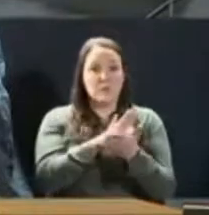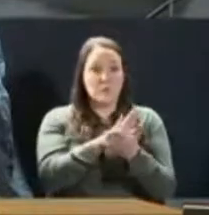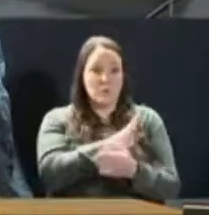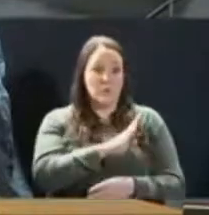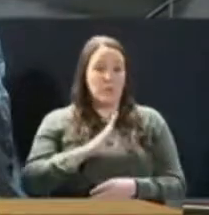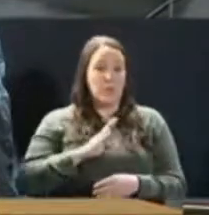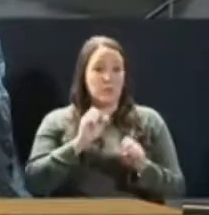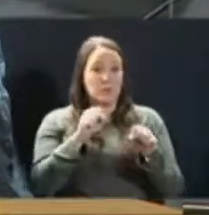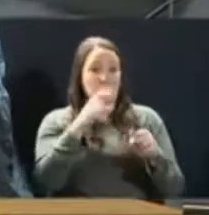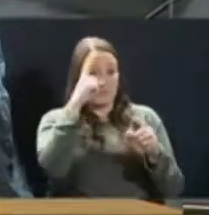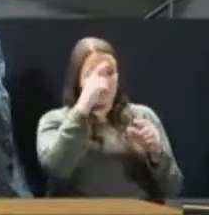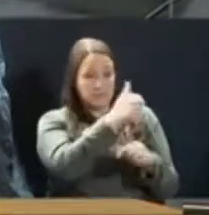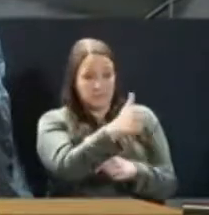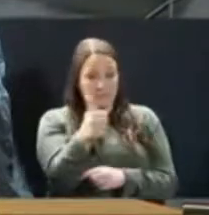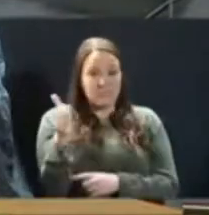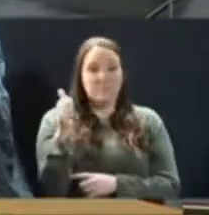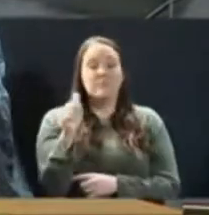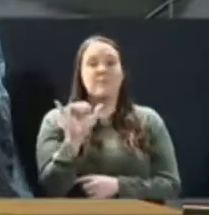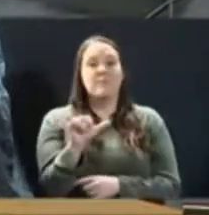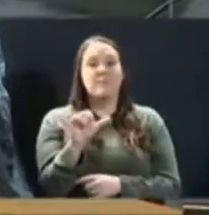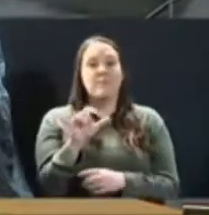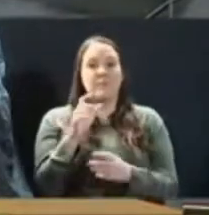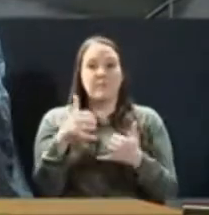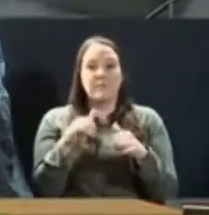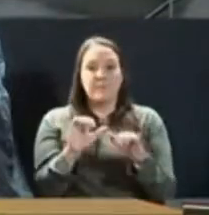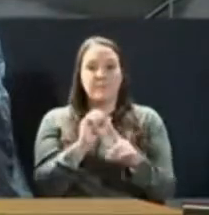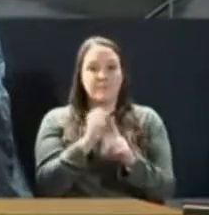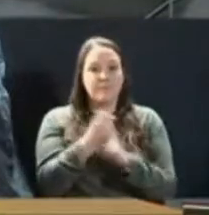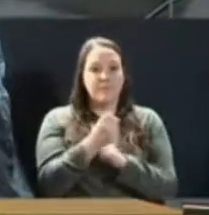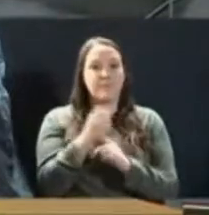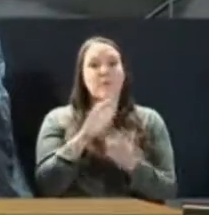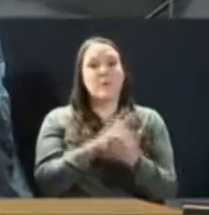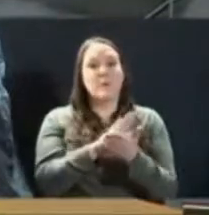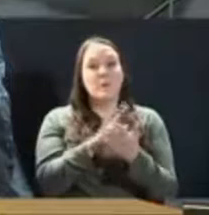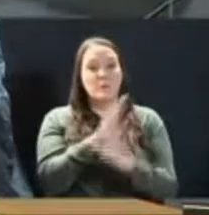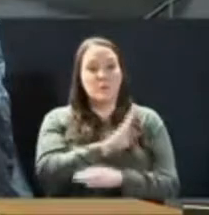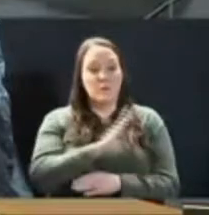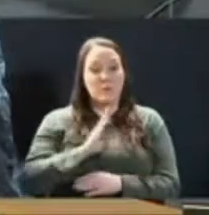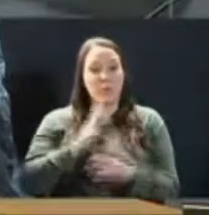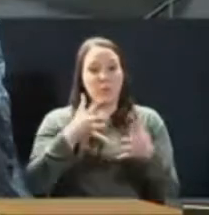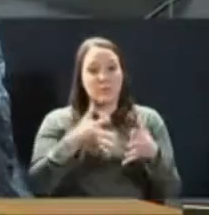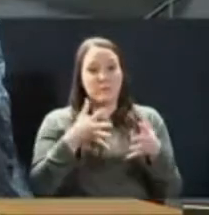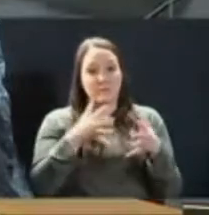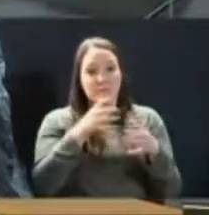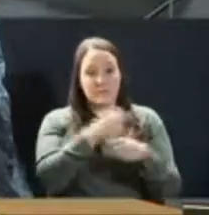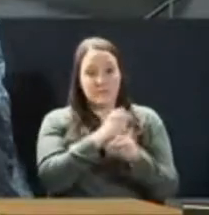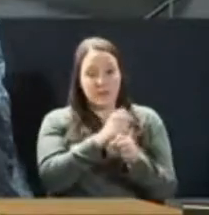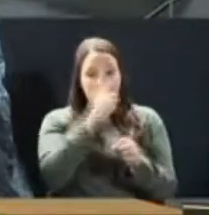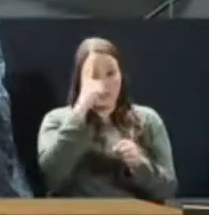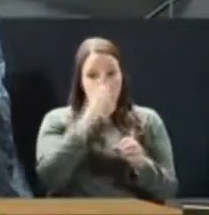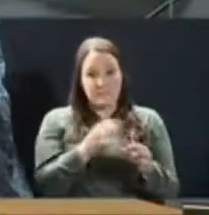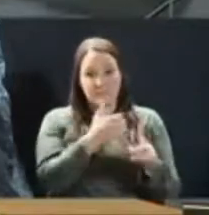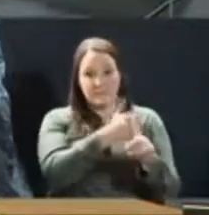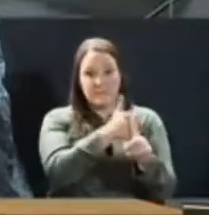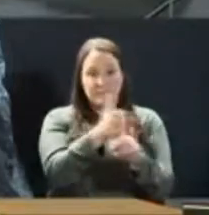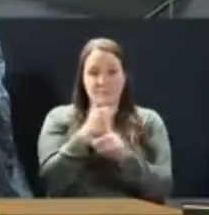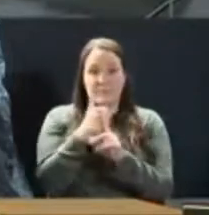so that's certainly the case. School boards are still left to make their own decision as far